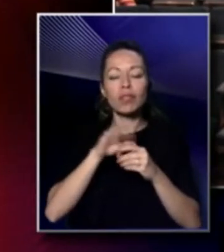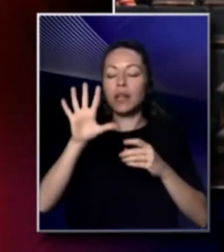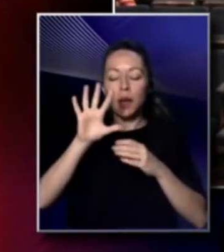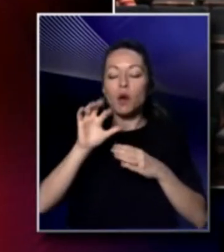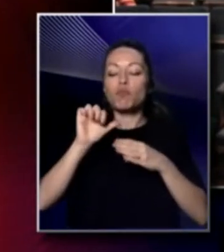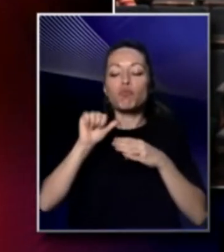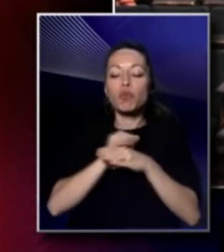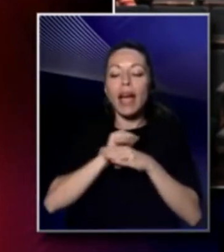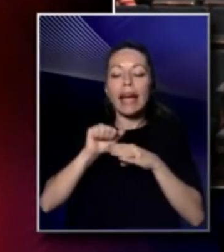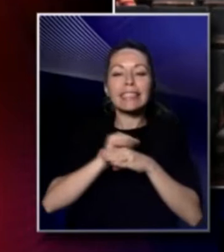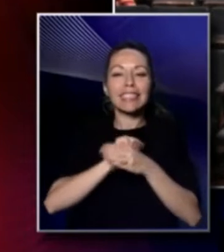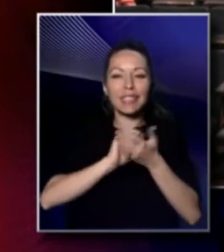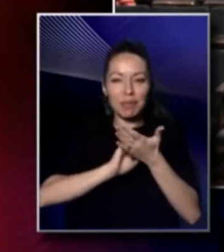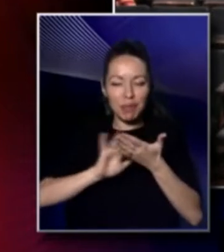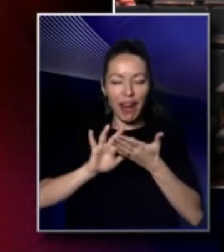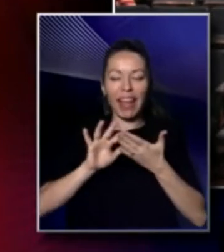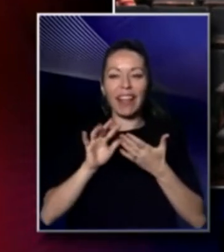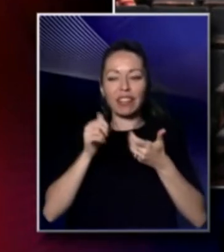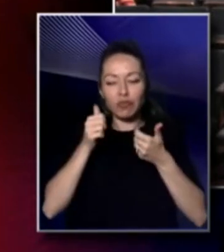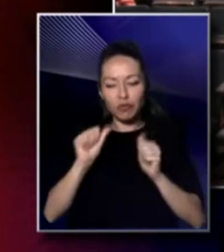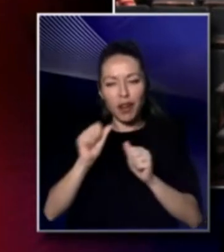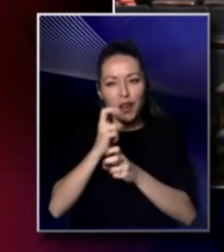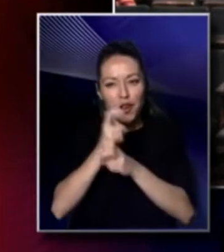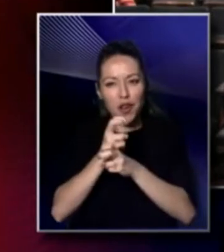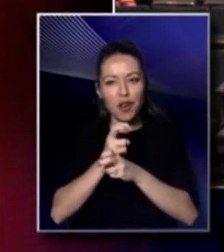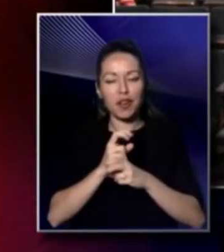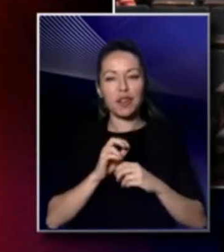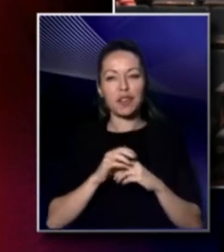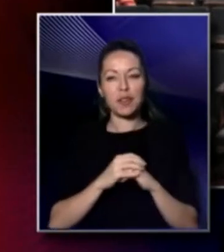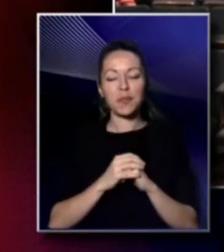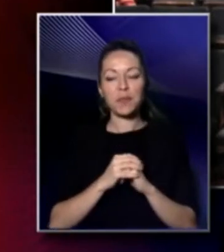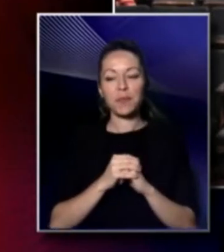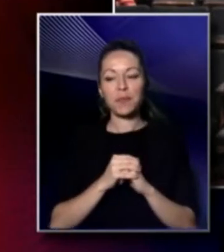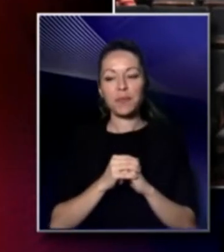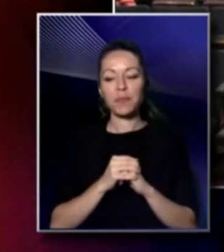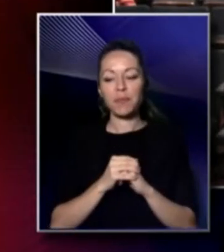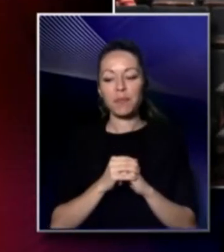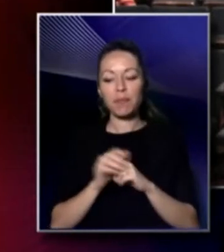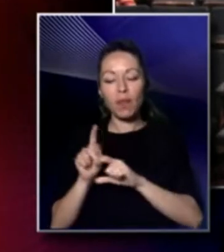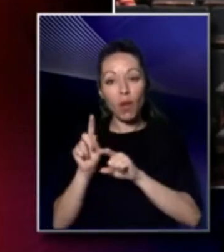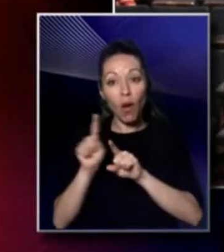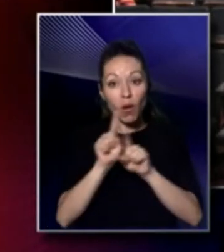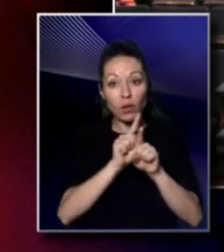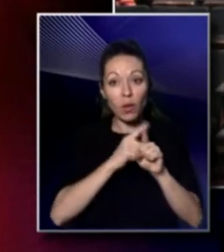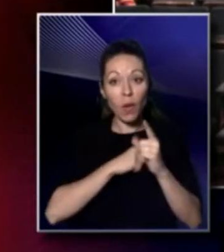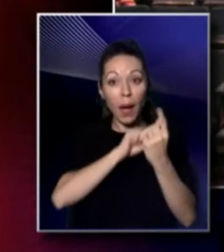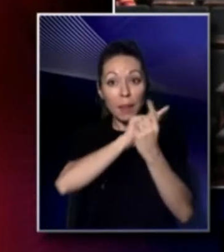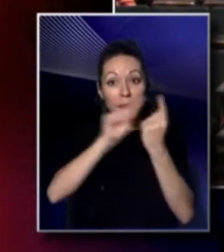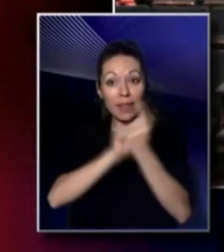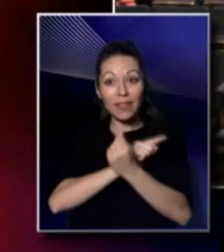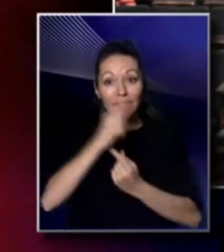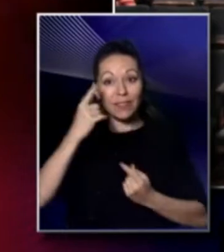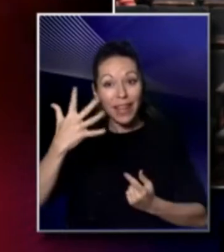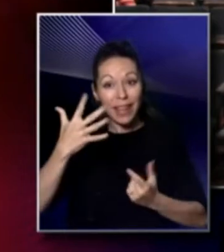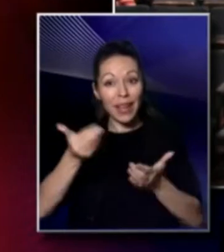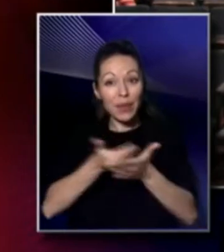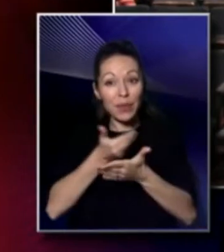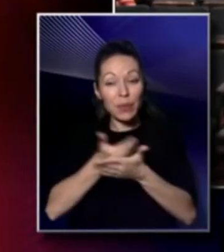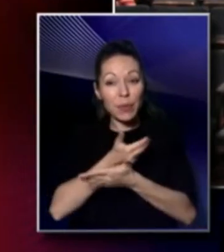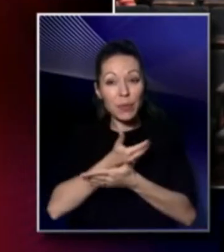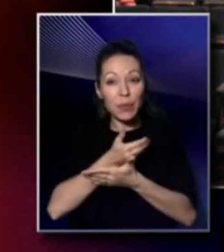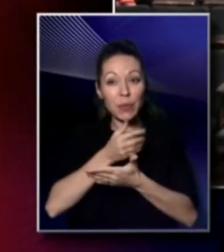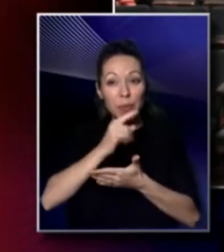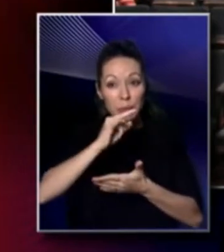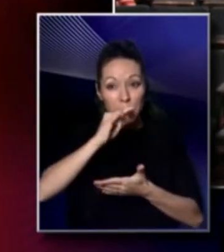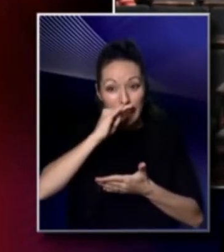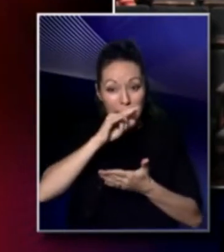practice Braille and try their best. I also met 5 new kids at